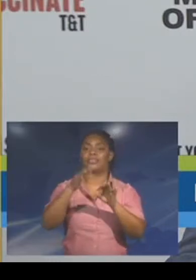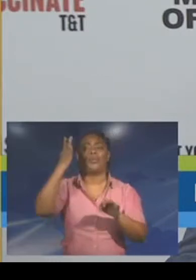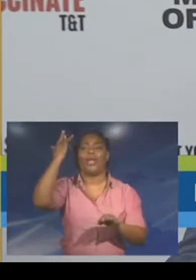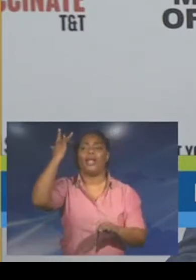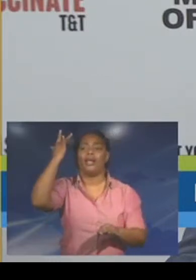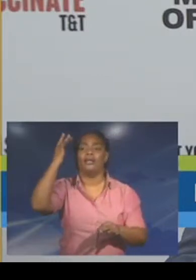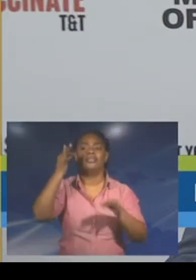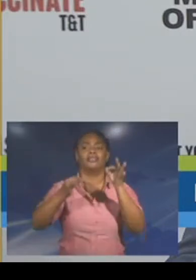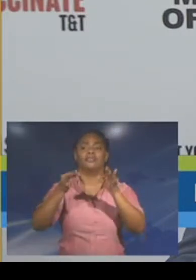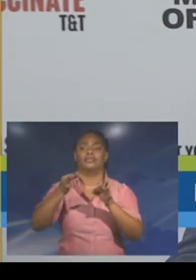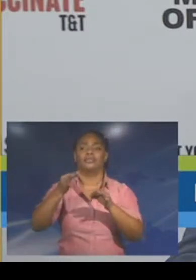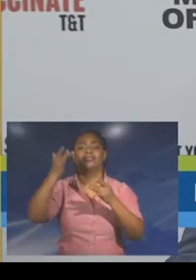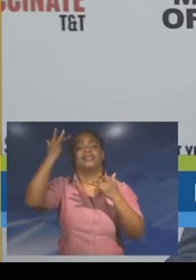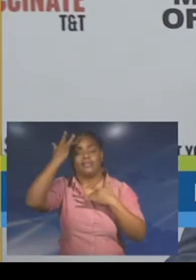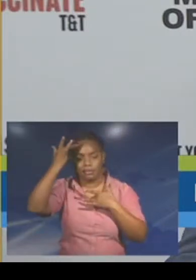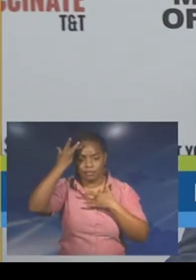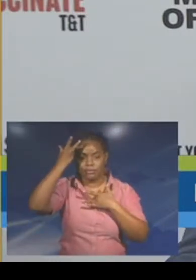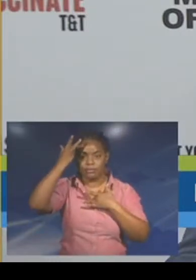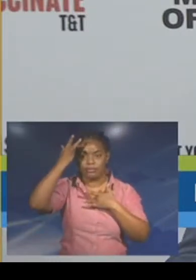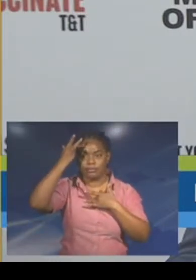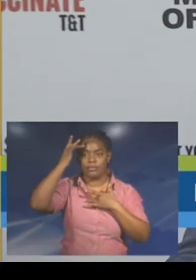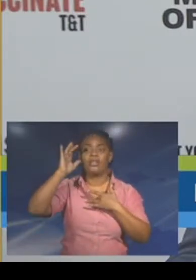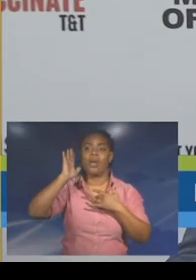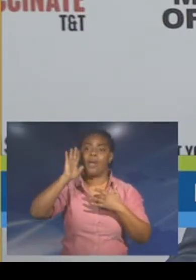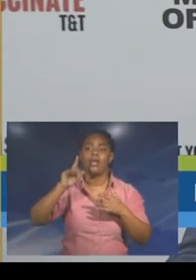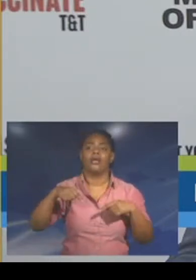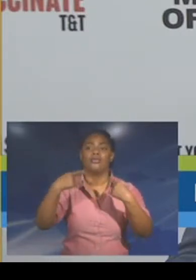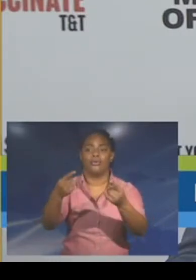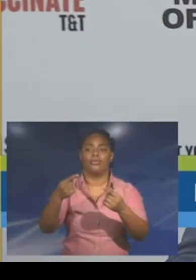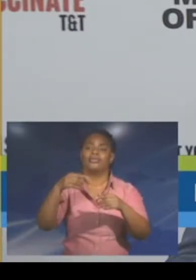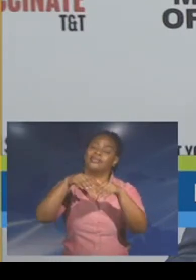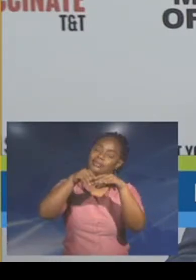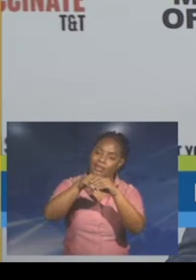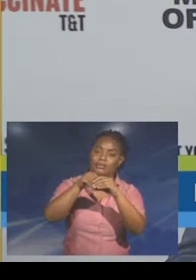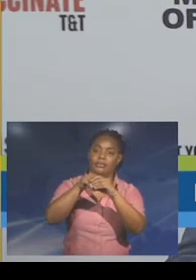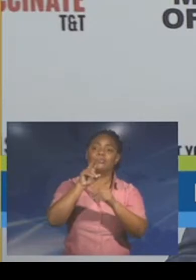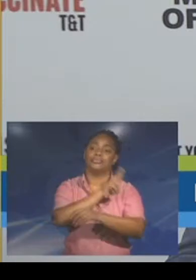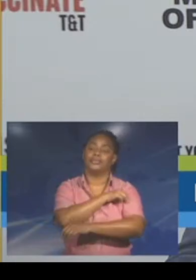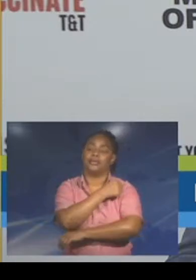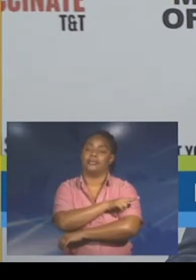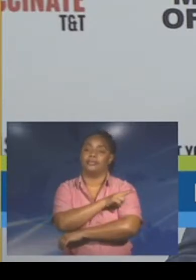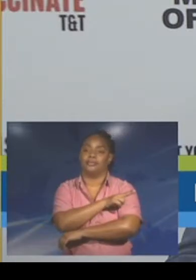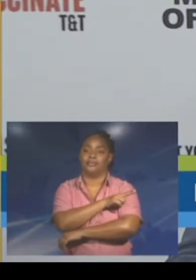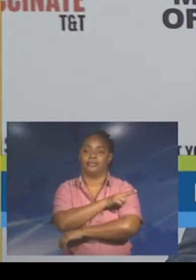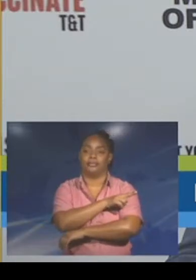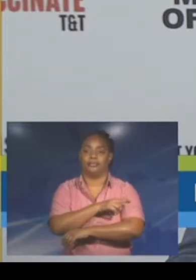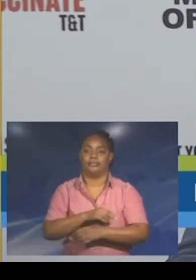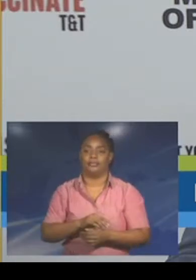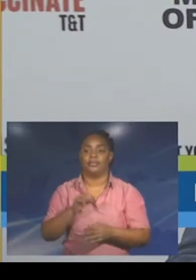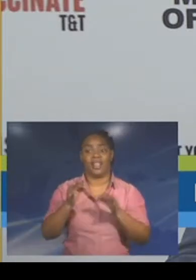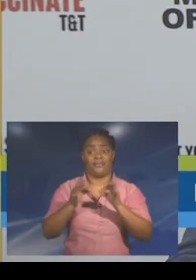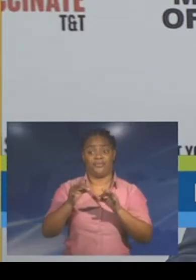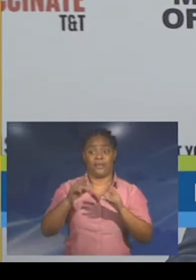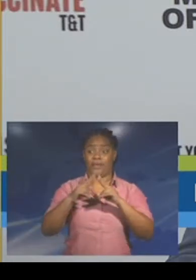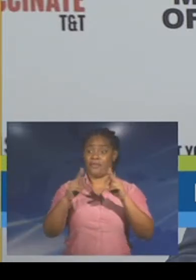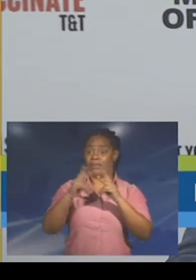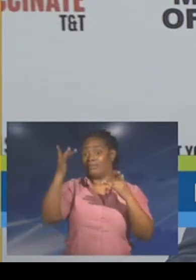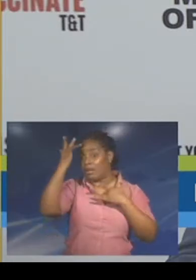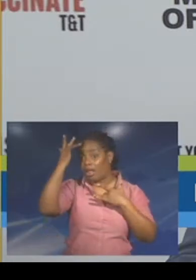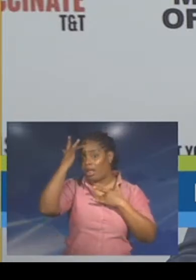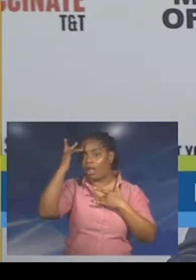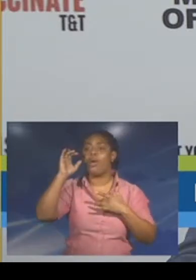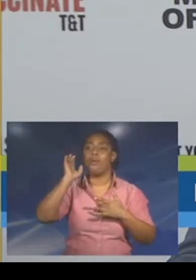very ill, they will need an ICU bed. And that is why at the start, when I was answering Paula